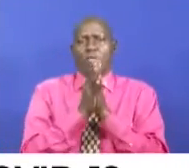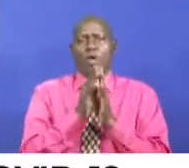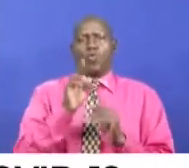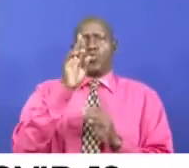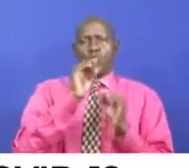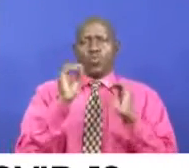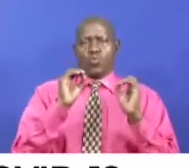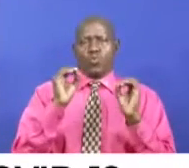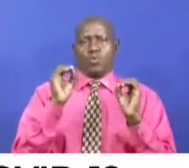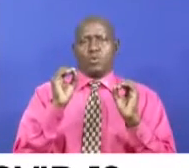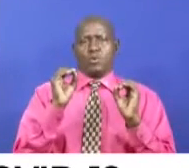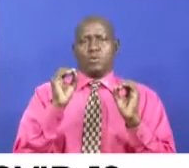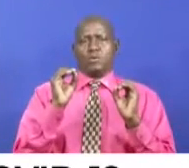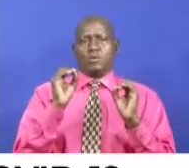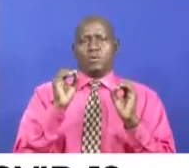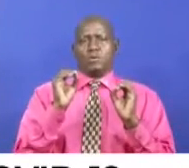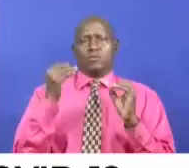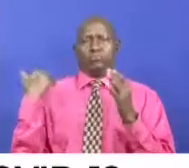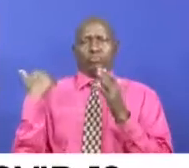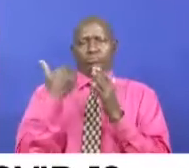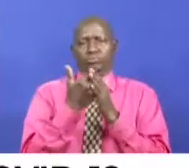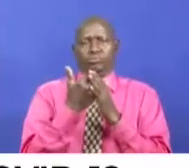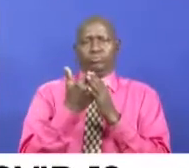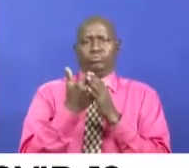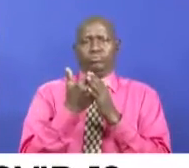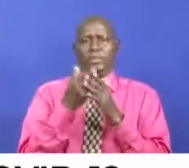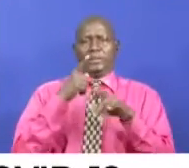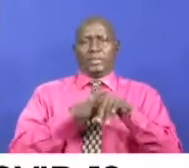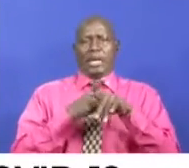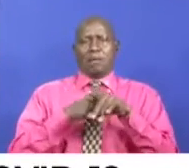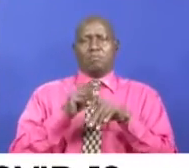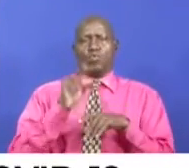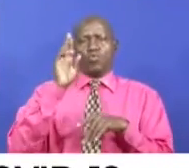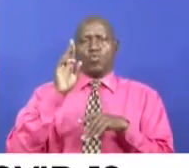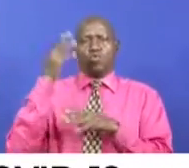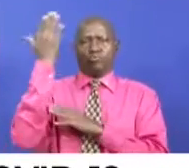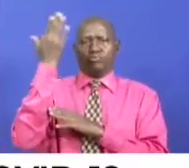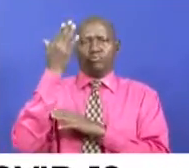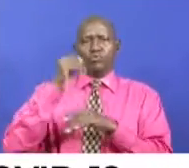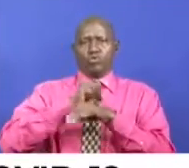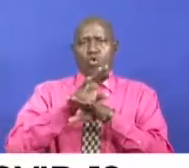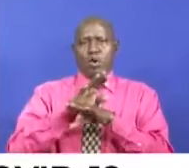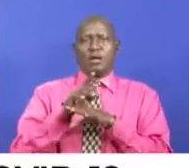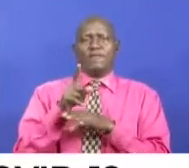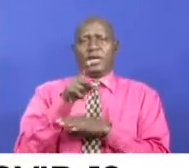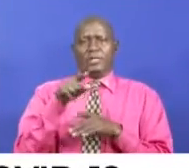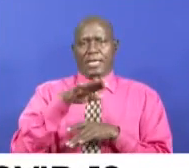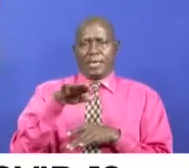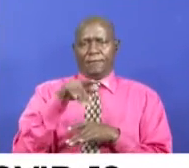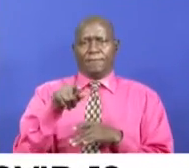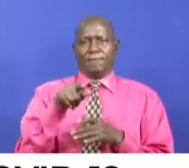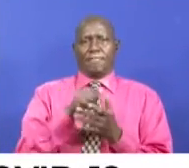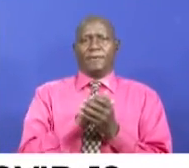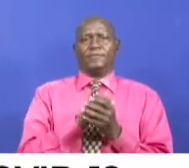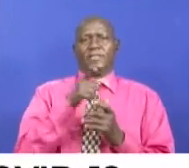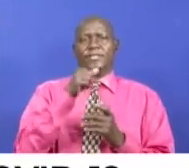the past few weeks during the briefings on the coronavirus, something that has raised eyebrows in the country. According to the DP, he has been